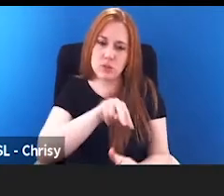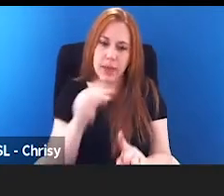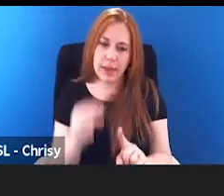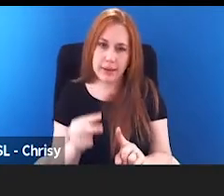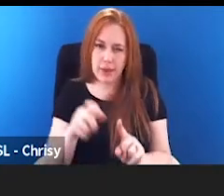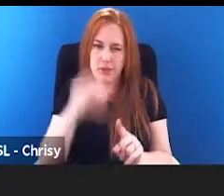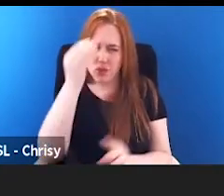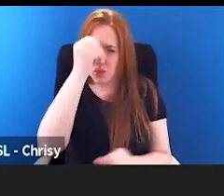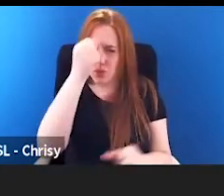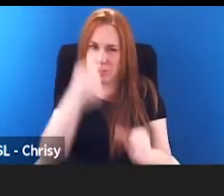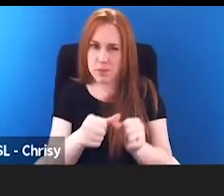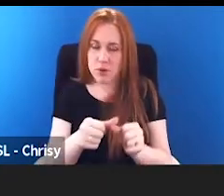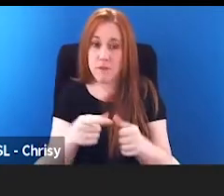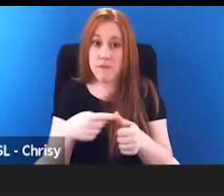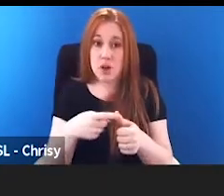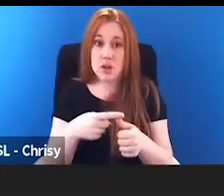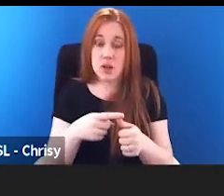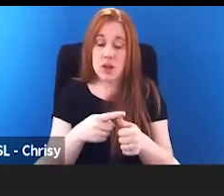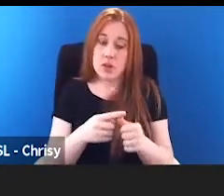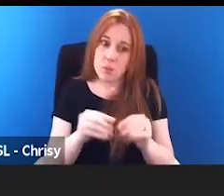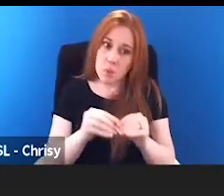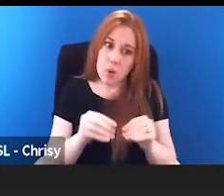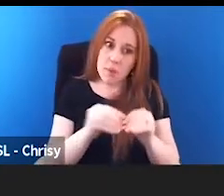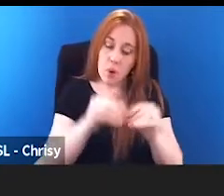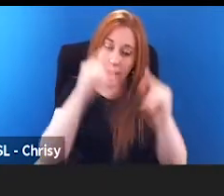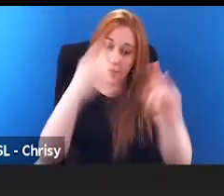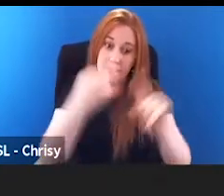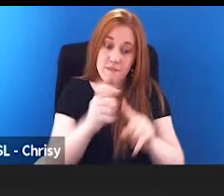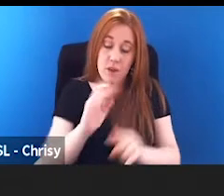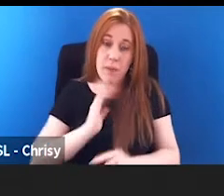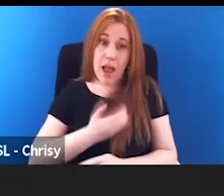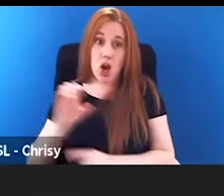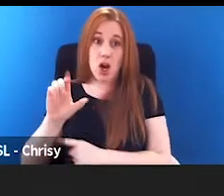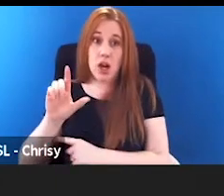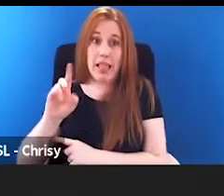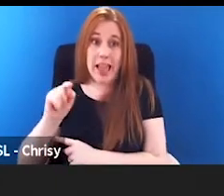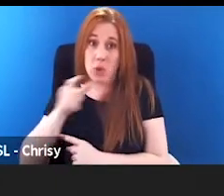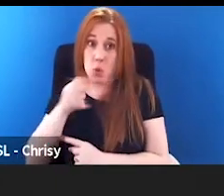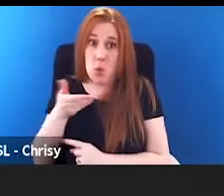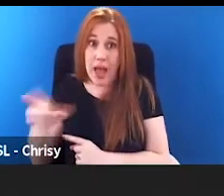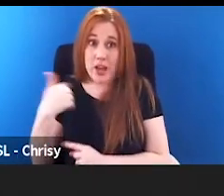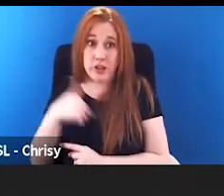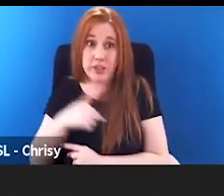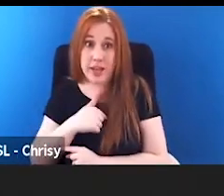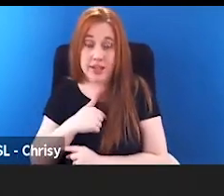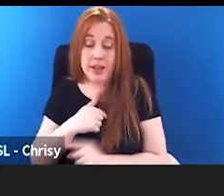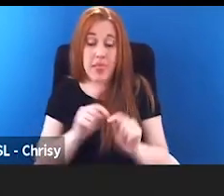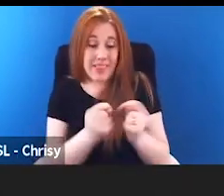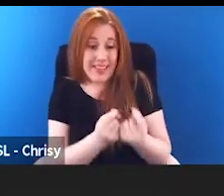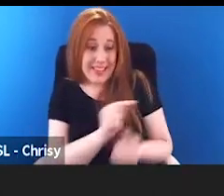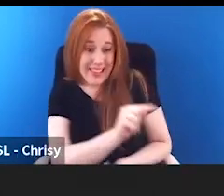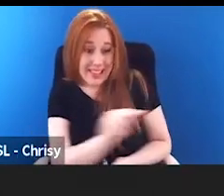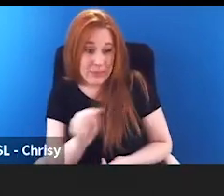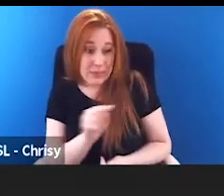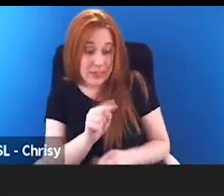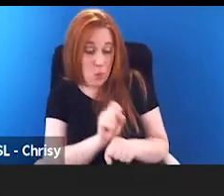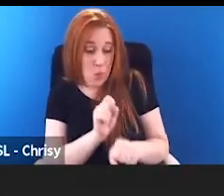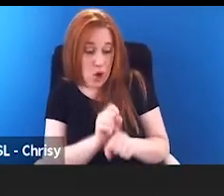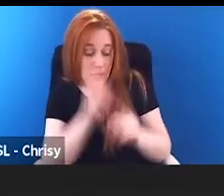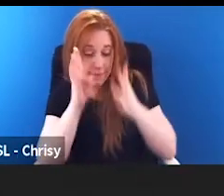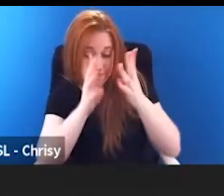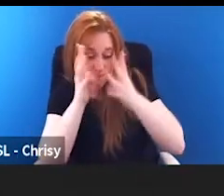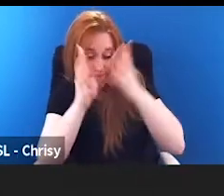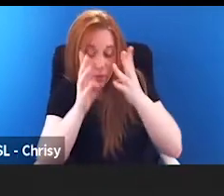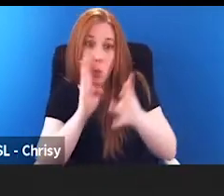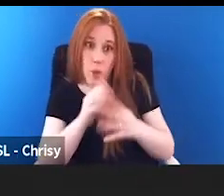is there's a growing expectation from our clients that the teams that are working on their brands will be diverse. And